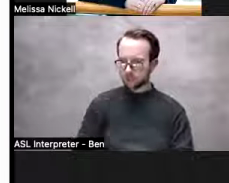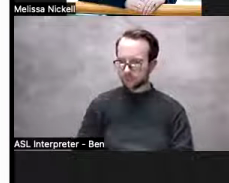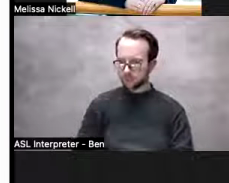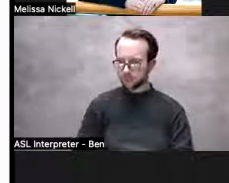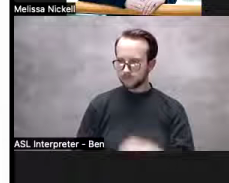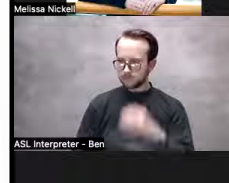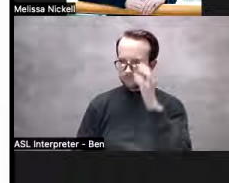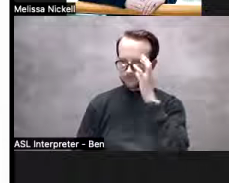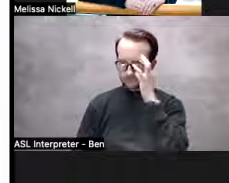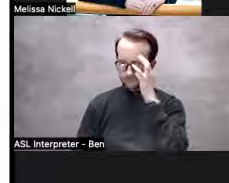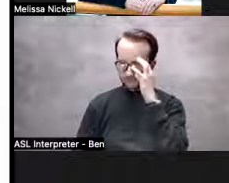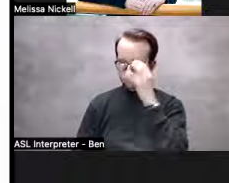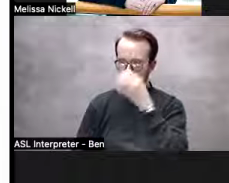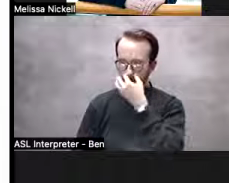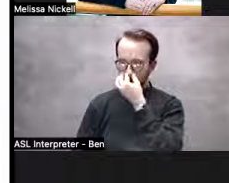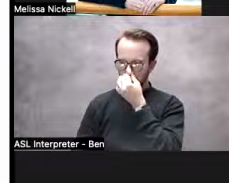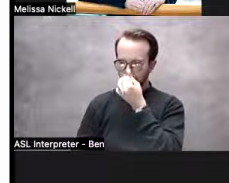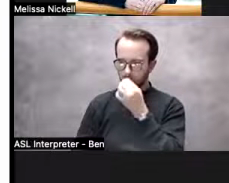alcohol-associated liver disease.